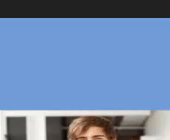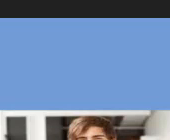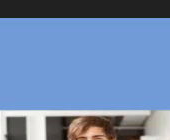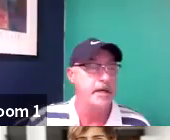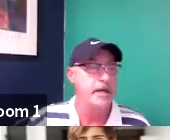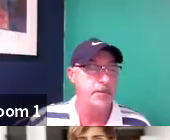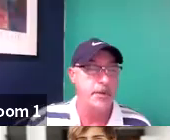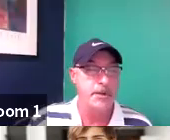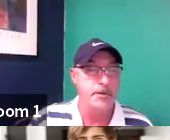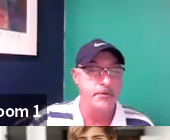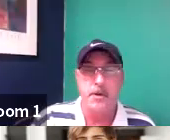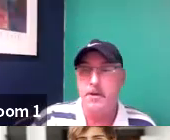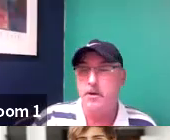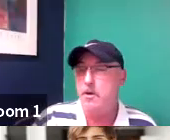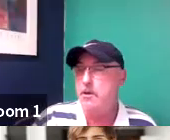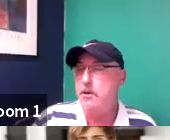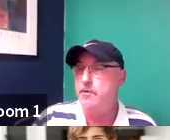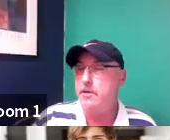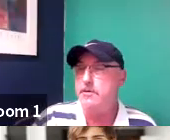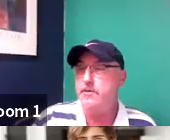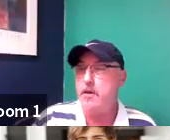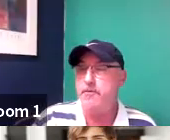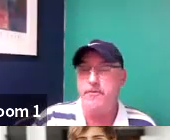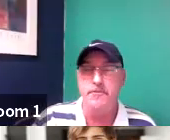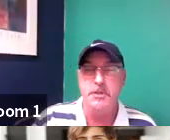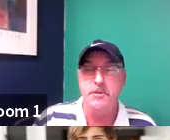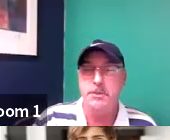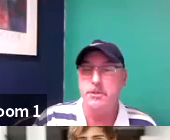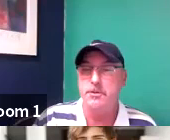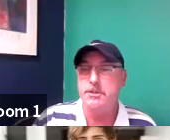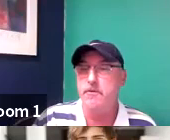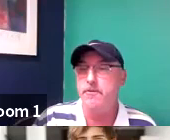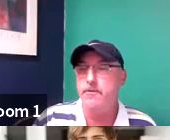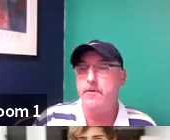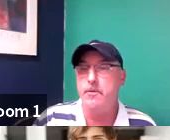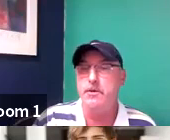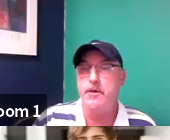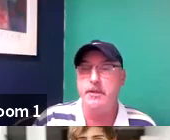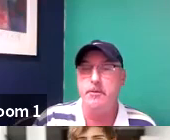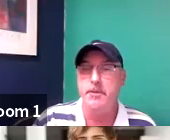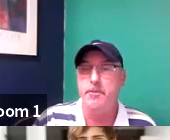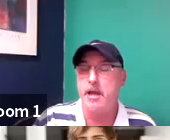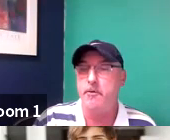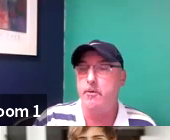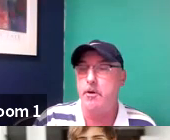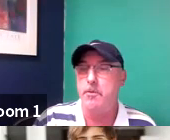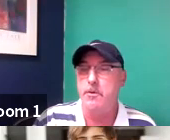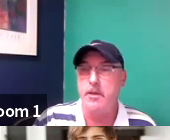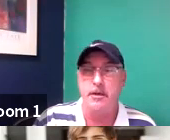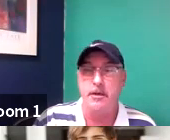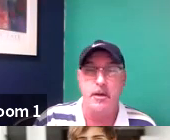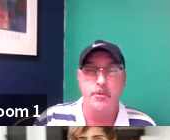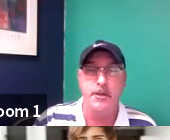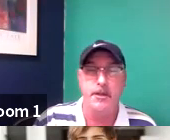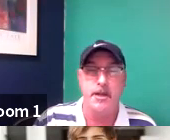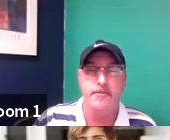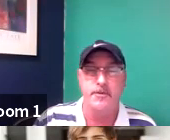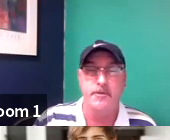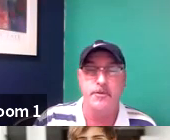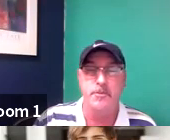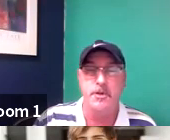I want to remind everybody who is on the call, if you can self-mute yourself. We do have a little bit of background rumble, and it'll help